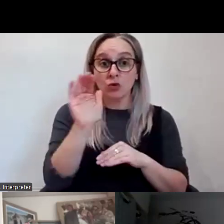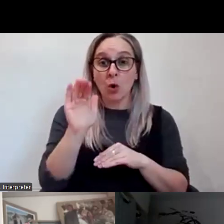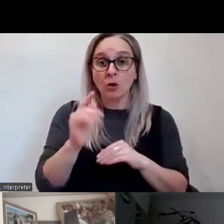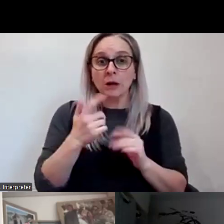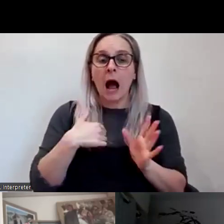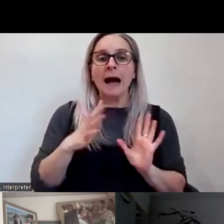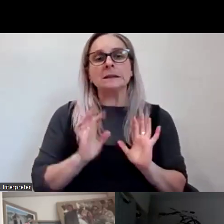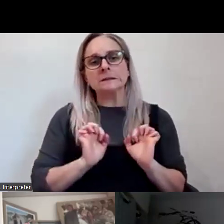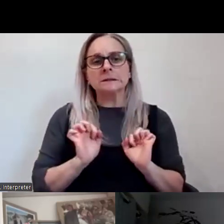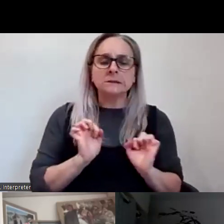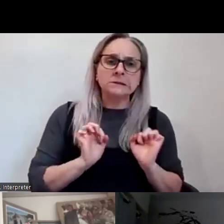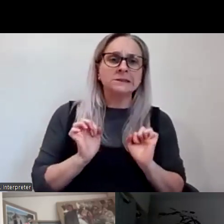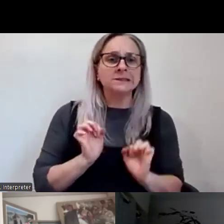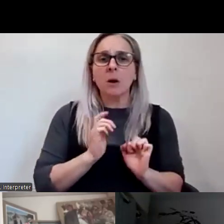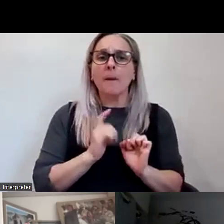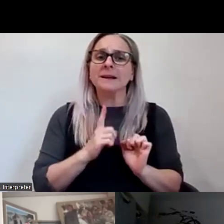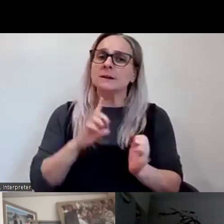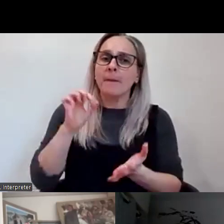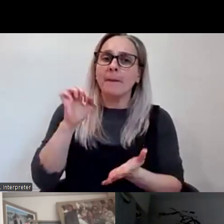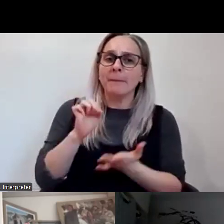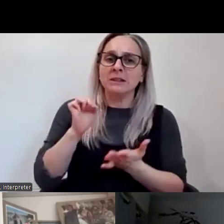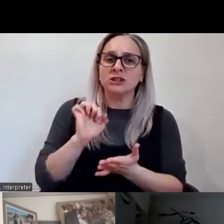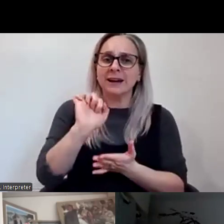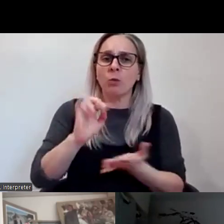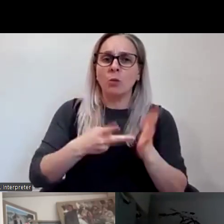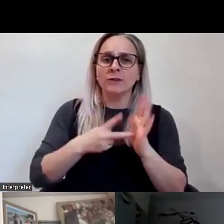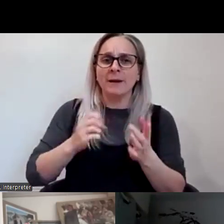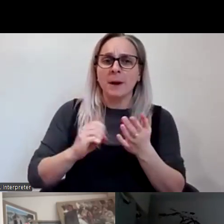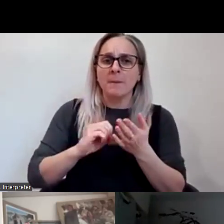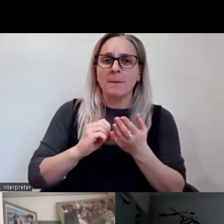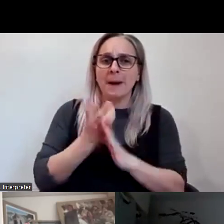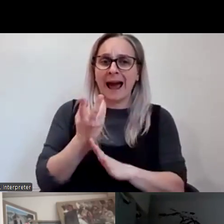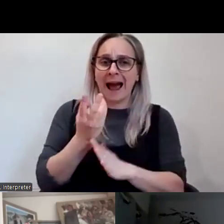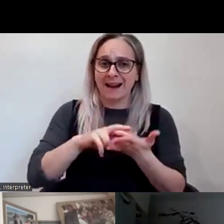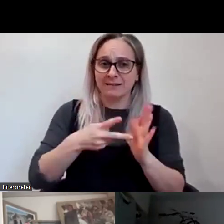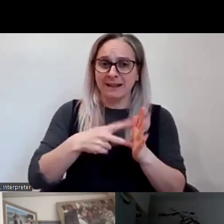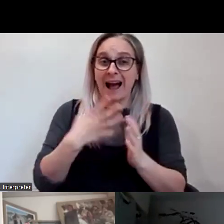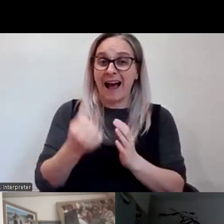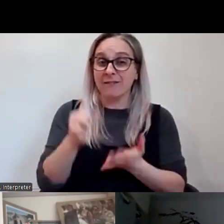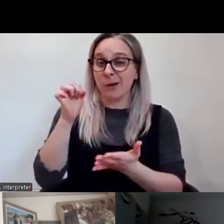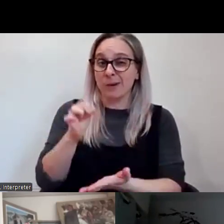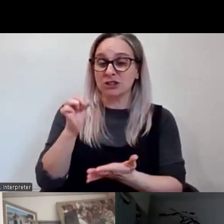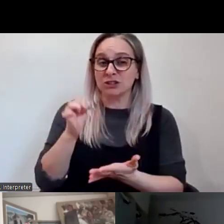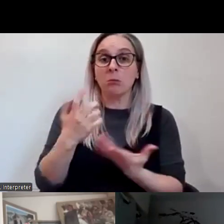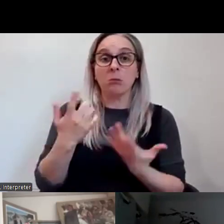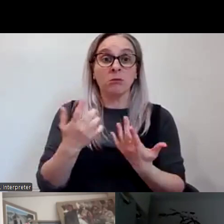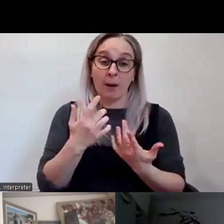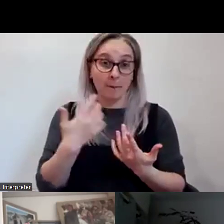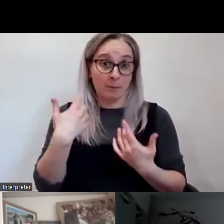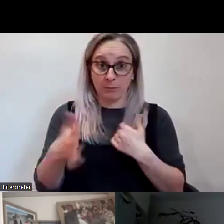there is a finite budget for your development plan, but international placements can be possible. We have had fellows